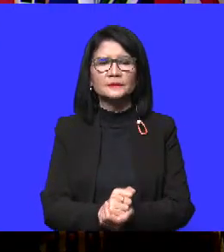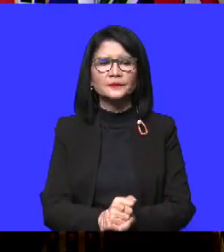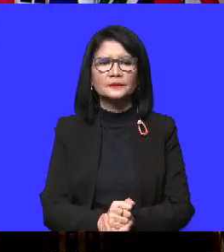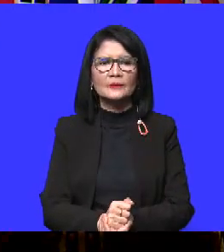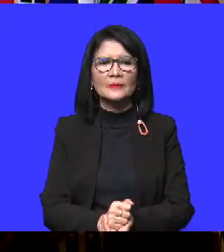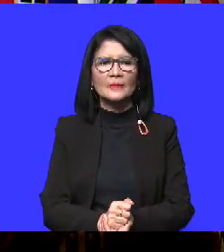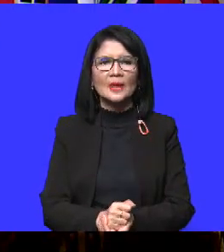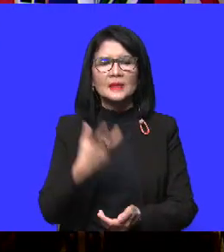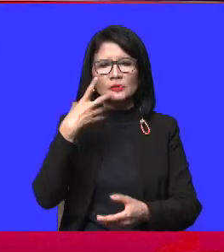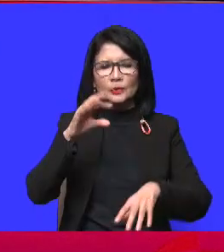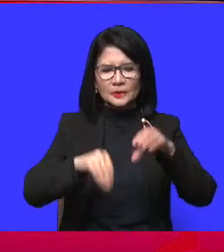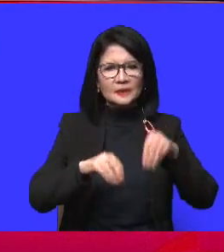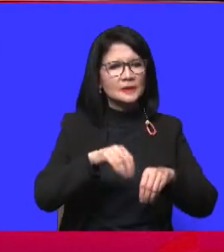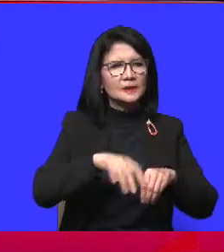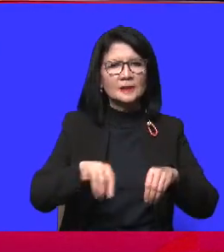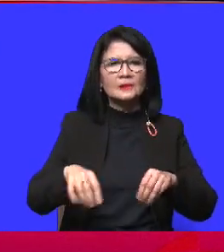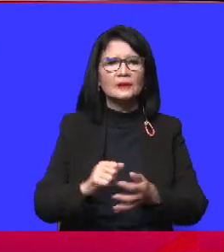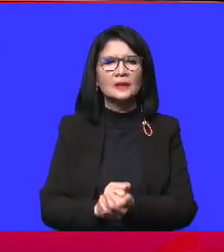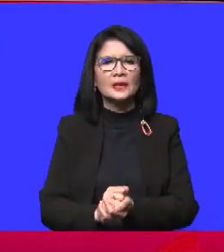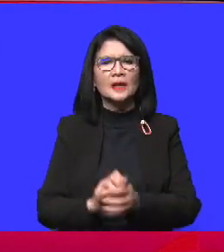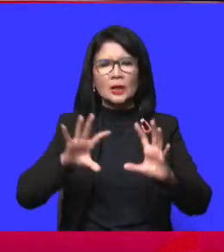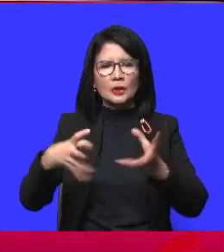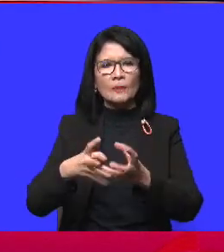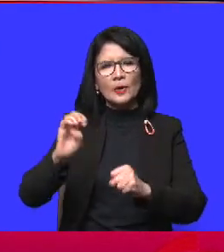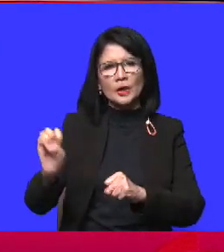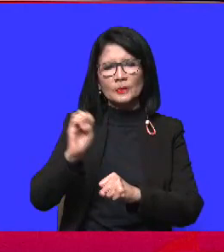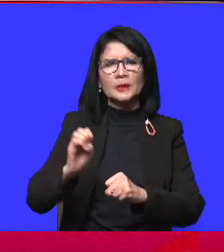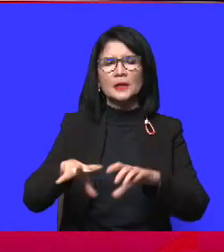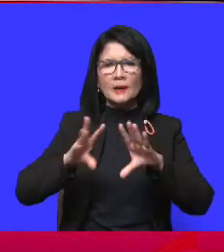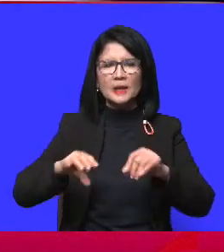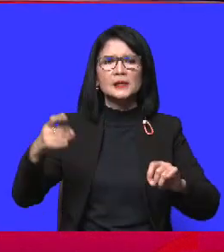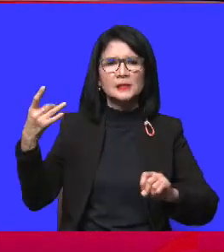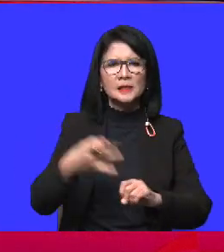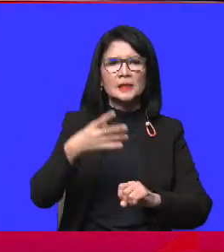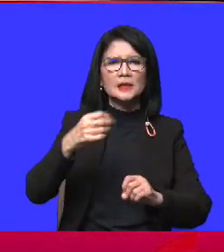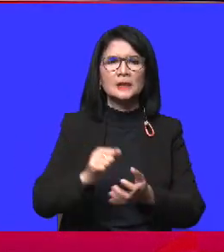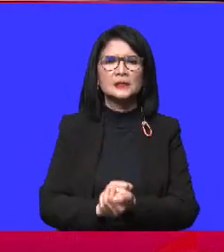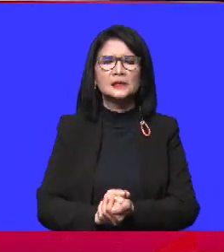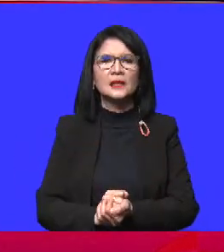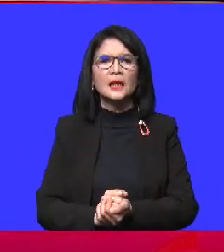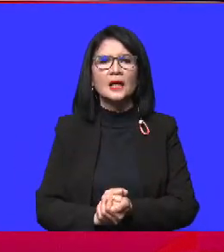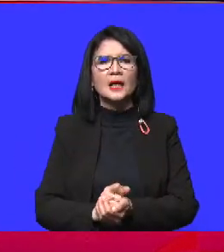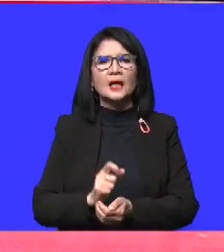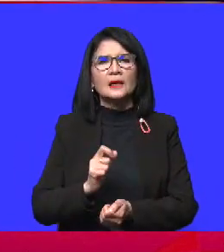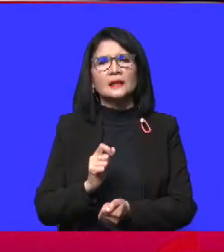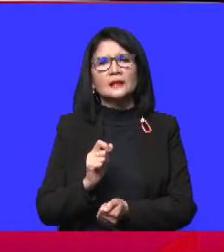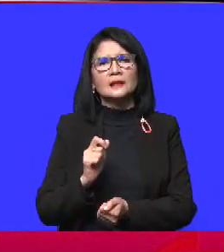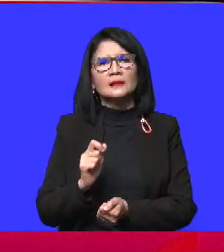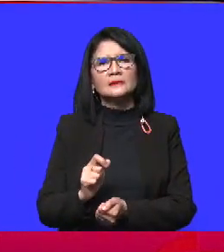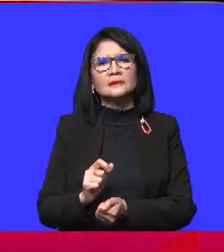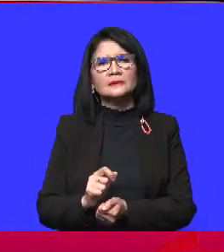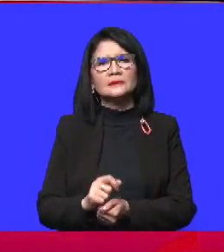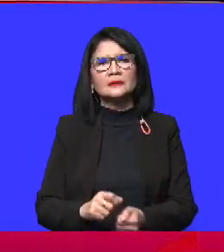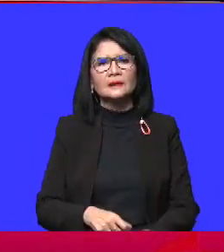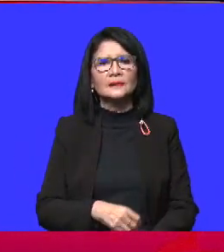on fertilizers. In the EU, we are working hard to address the global consequences of this war.